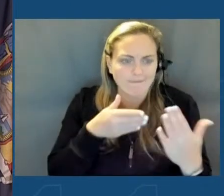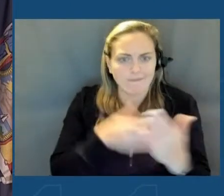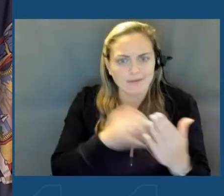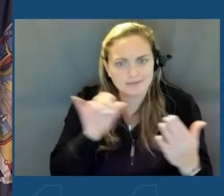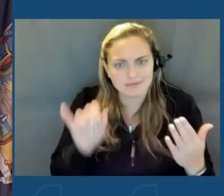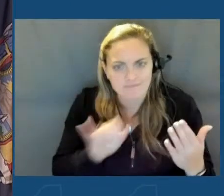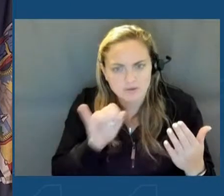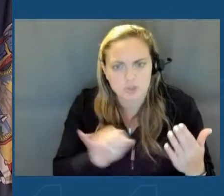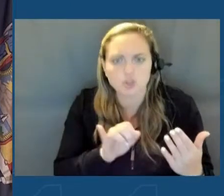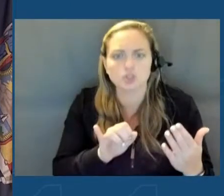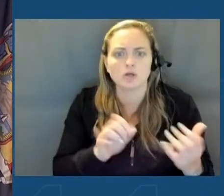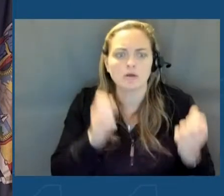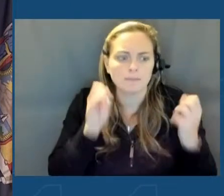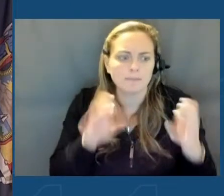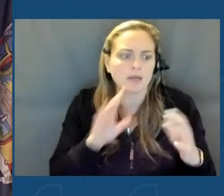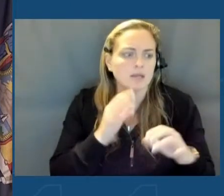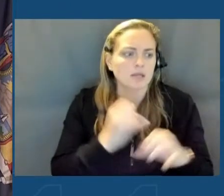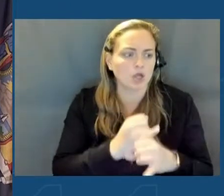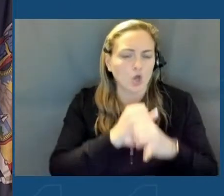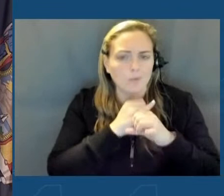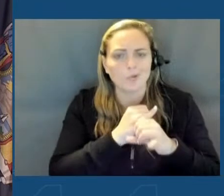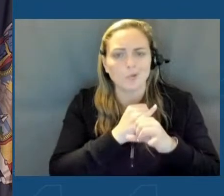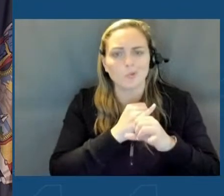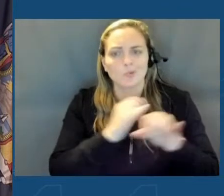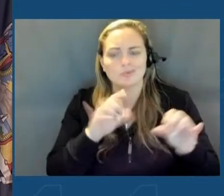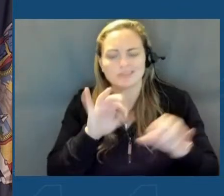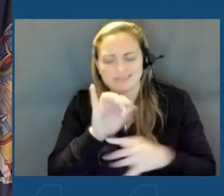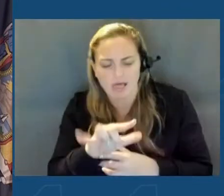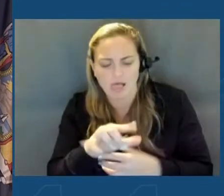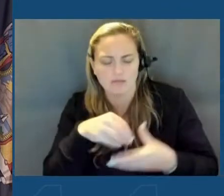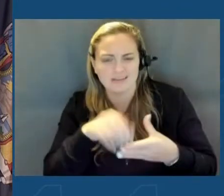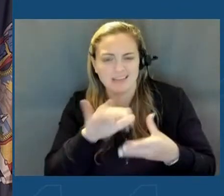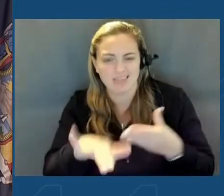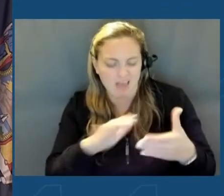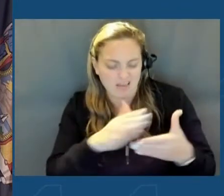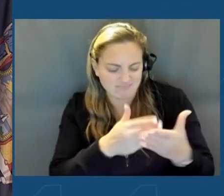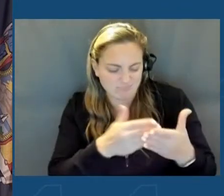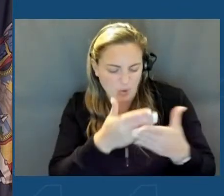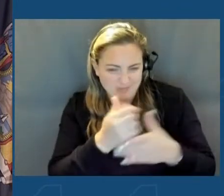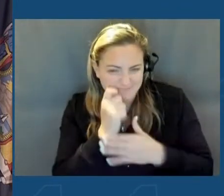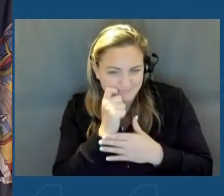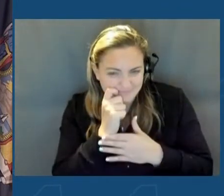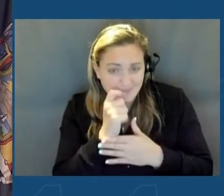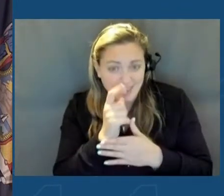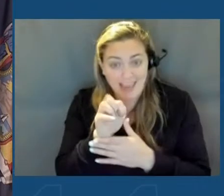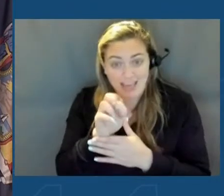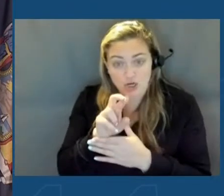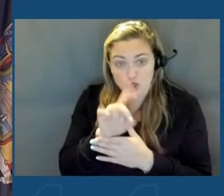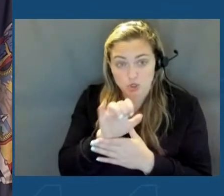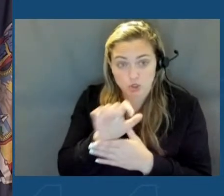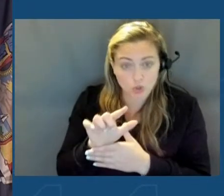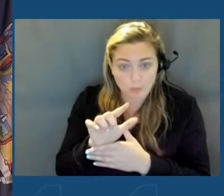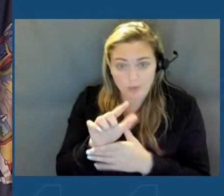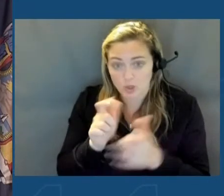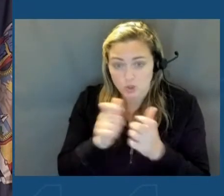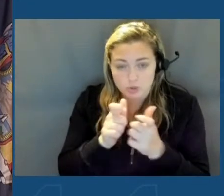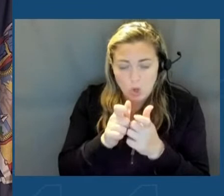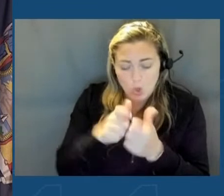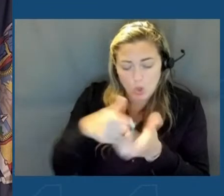are many immune active cells in that layer of skin. And the intradermal, smaller